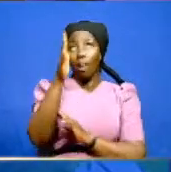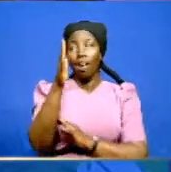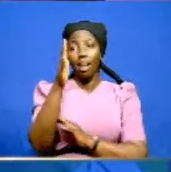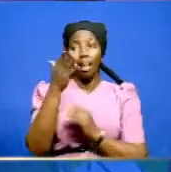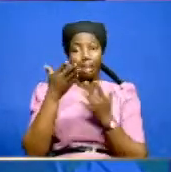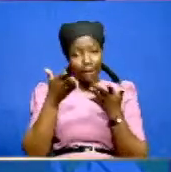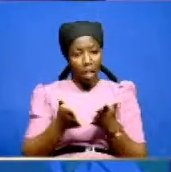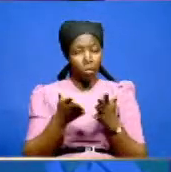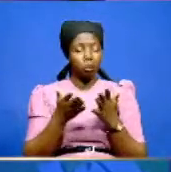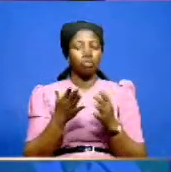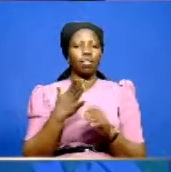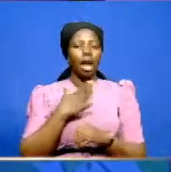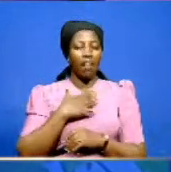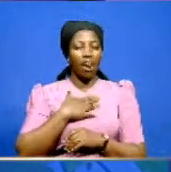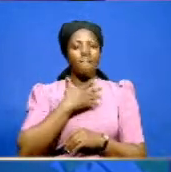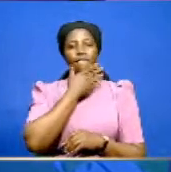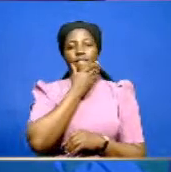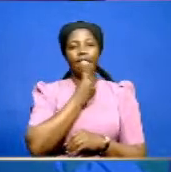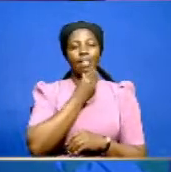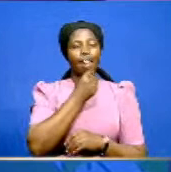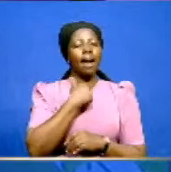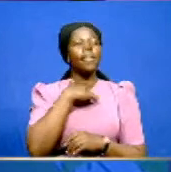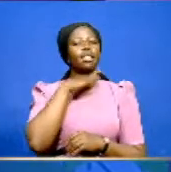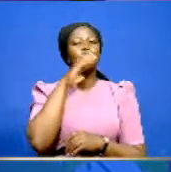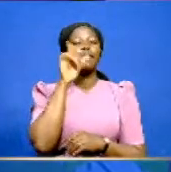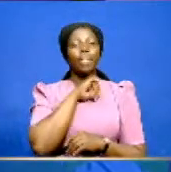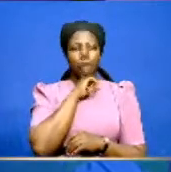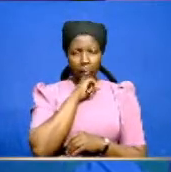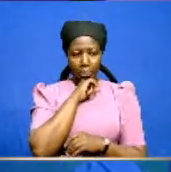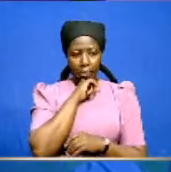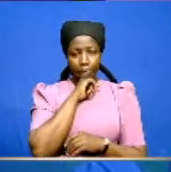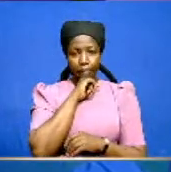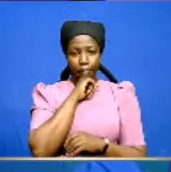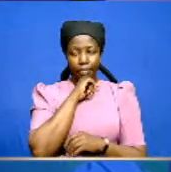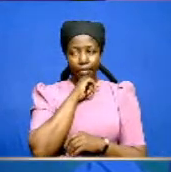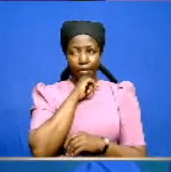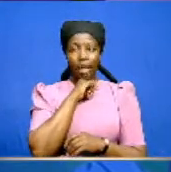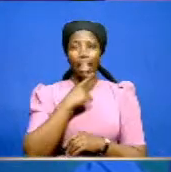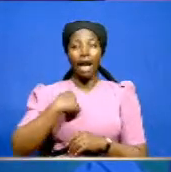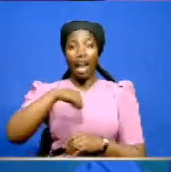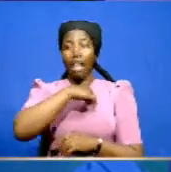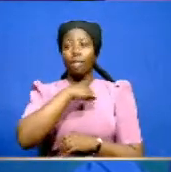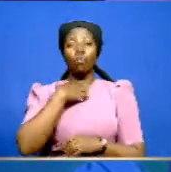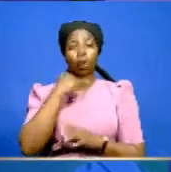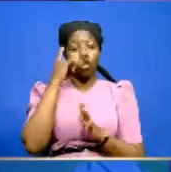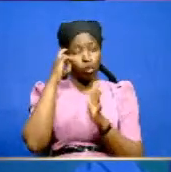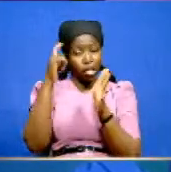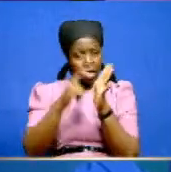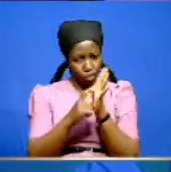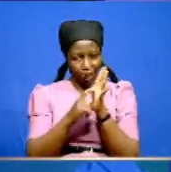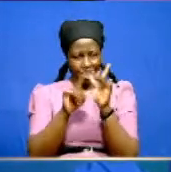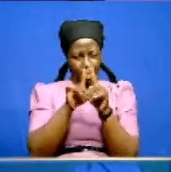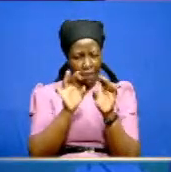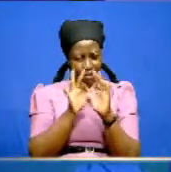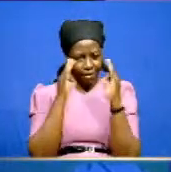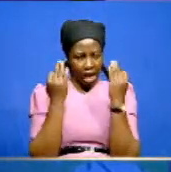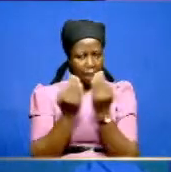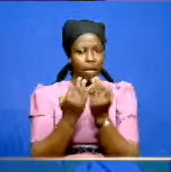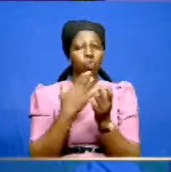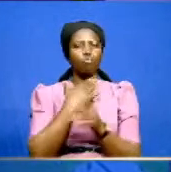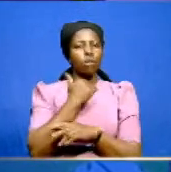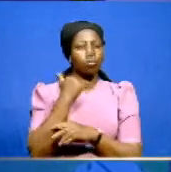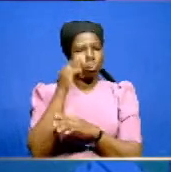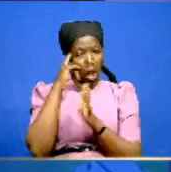now that our dad has passed away, we want to acknowledge as a family, we want to acknowledge